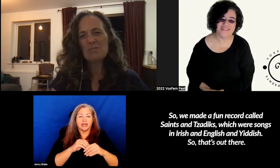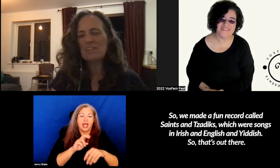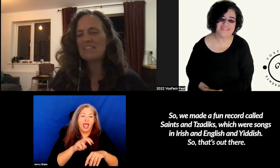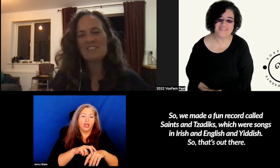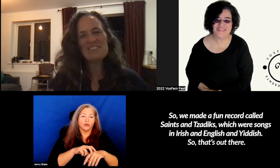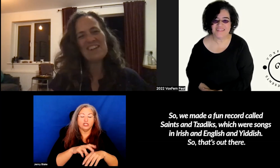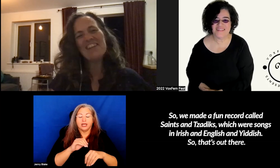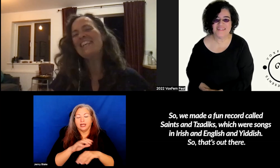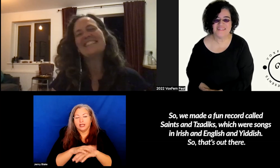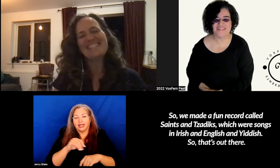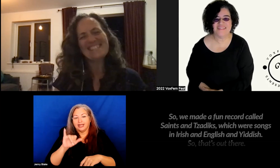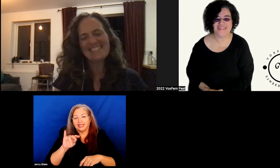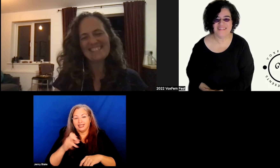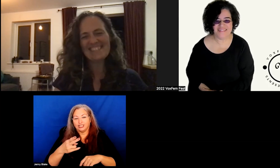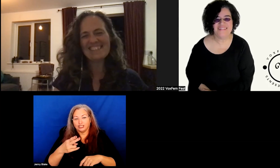So that's out there.